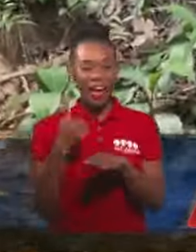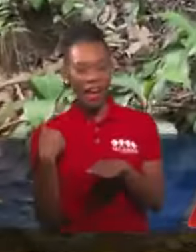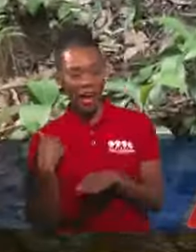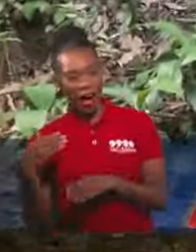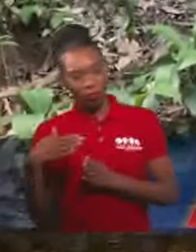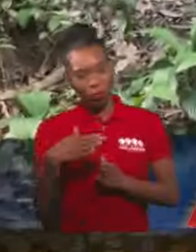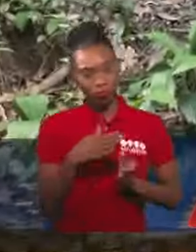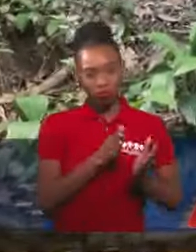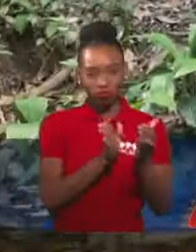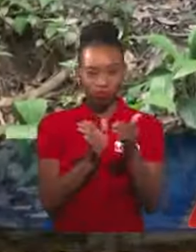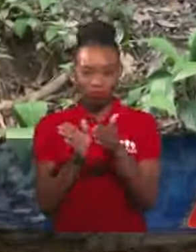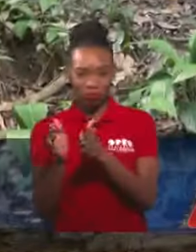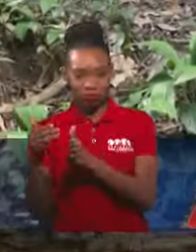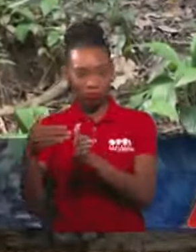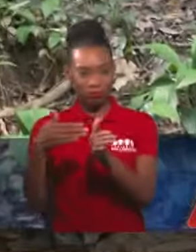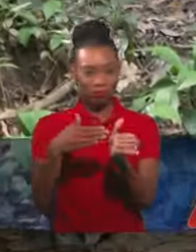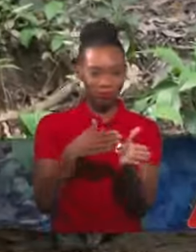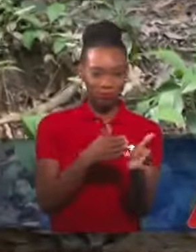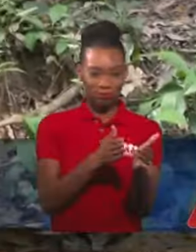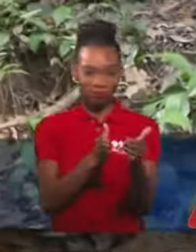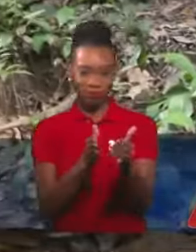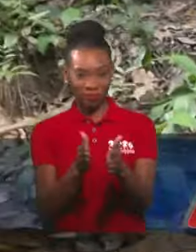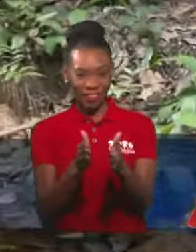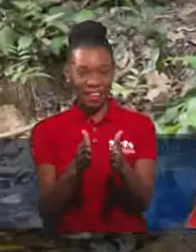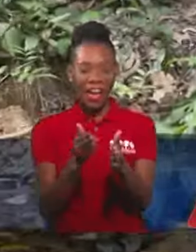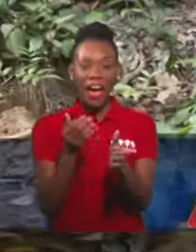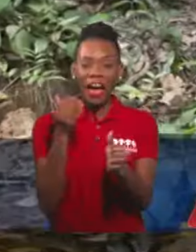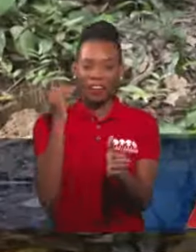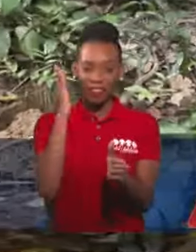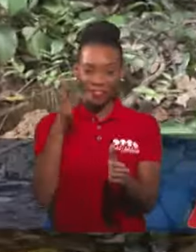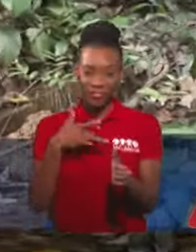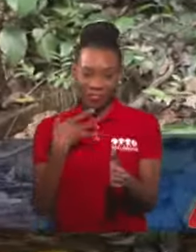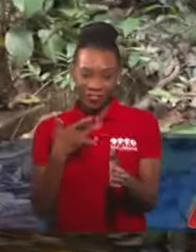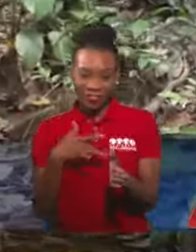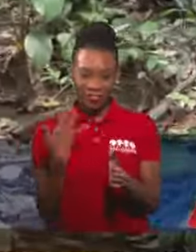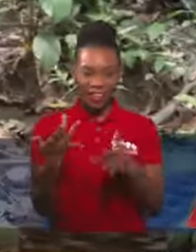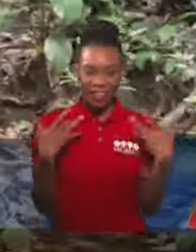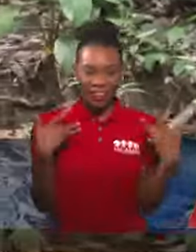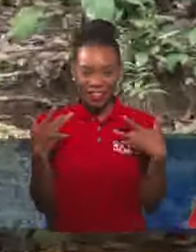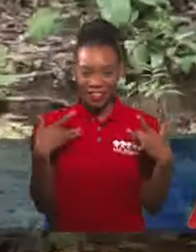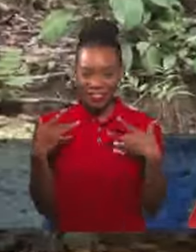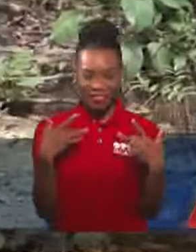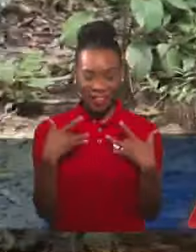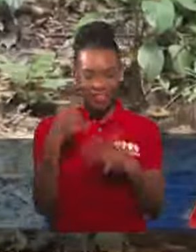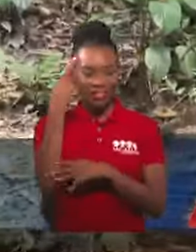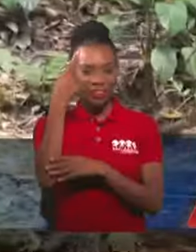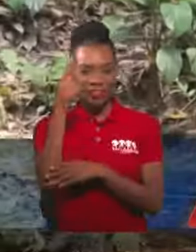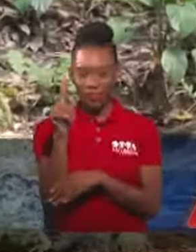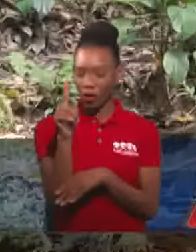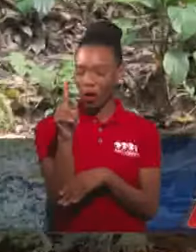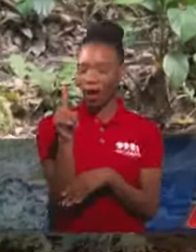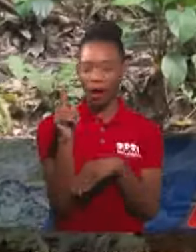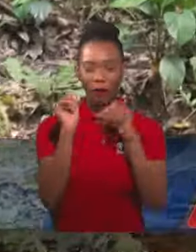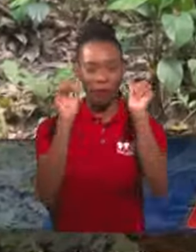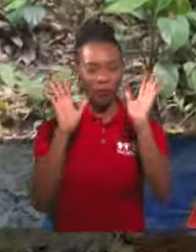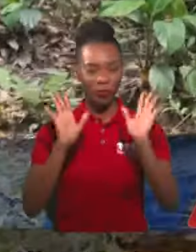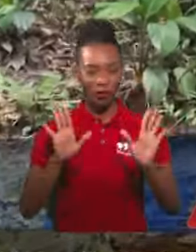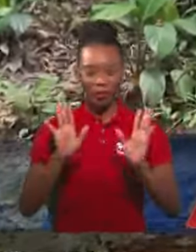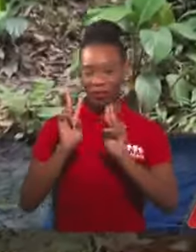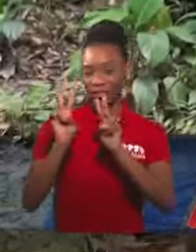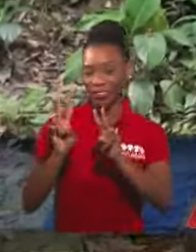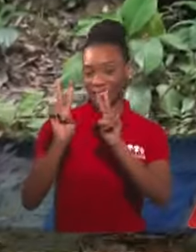way through the lush rainforest, building the anticipation as it leads ever closer to the spellbinding sight that awaits. Be sure to